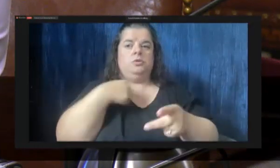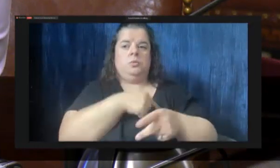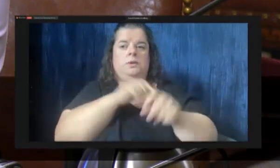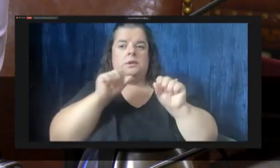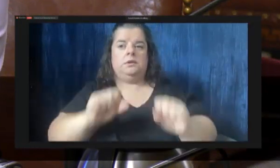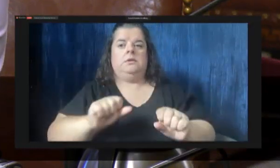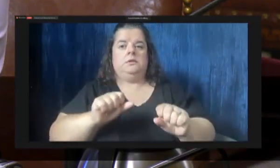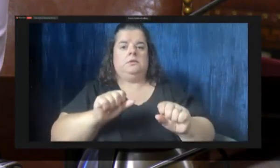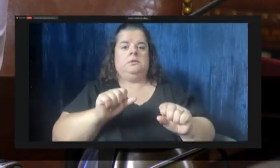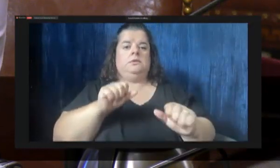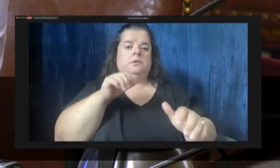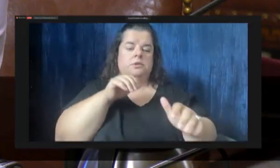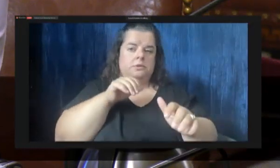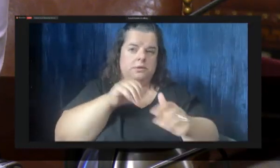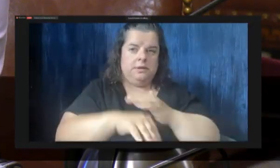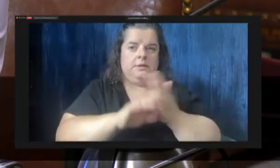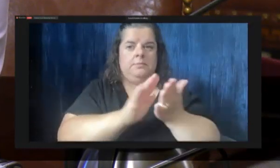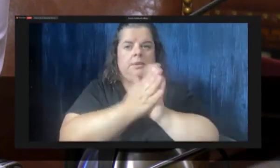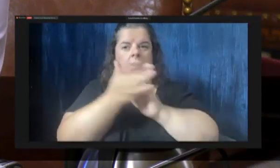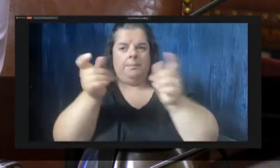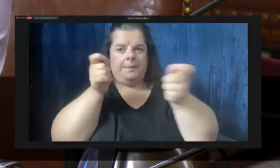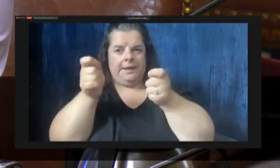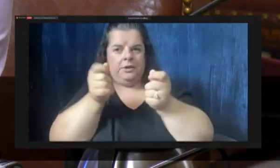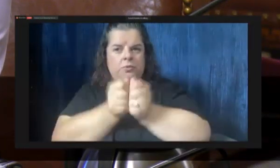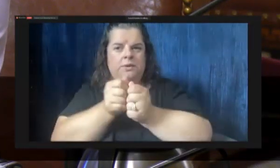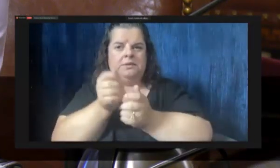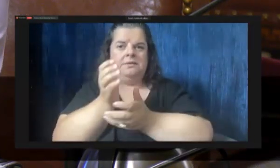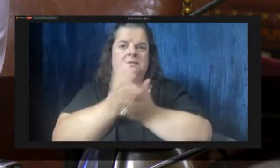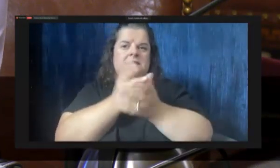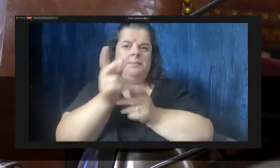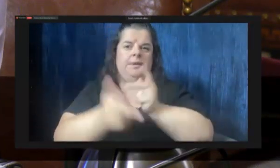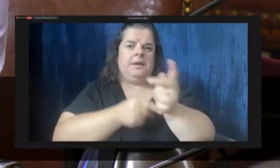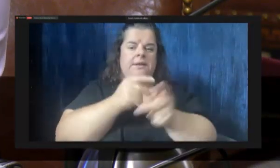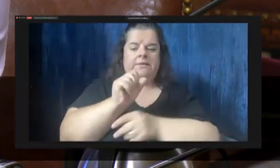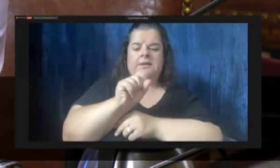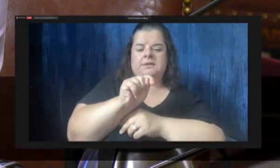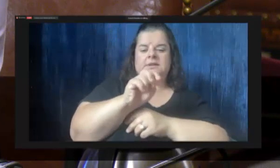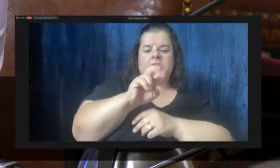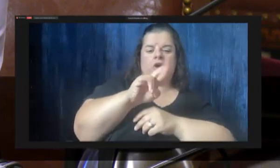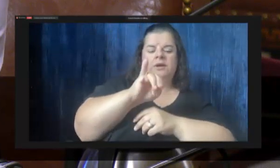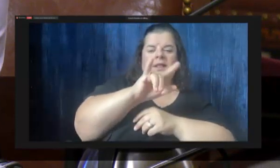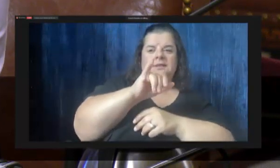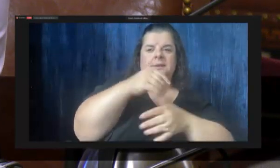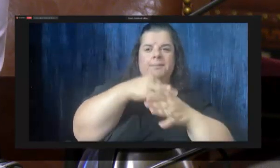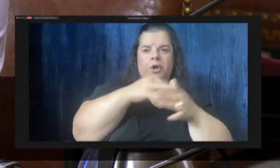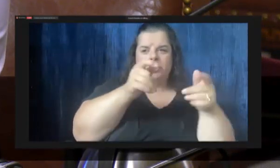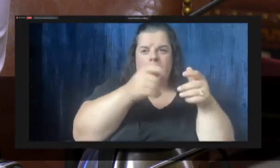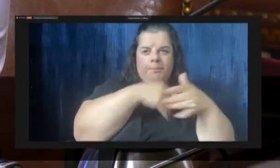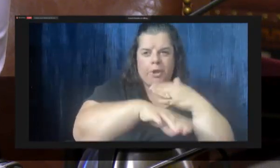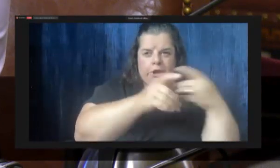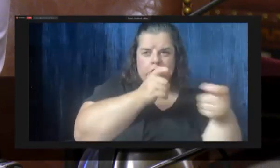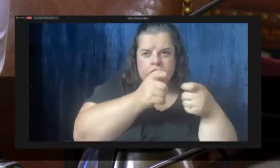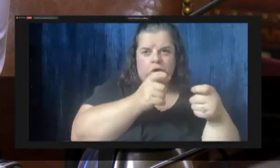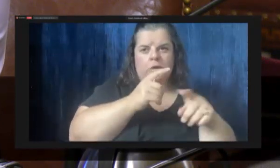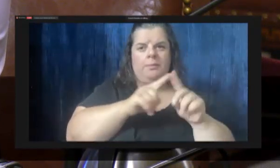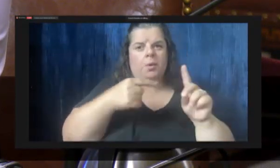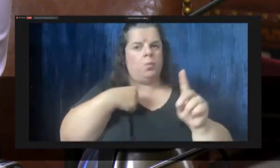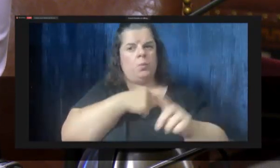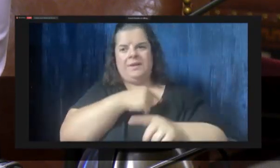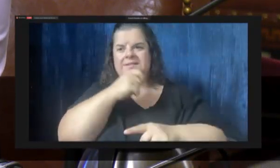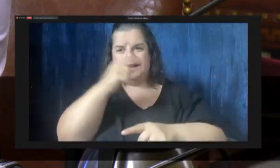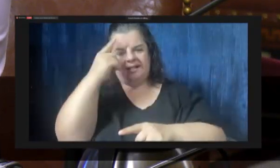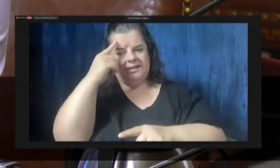into management through some kind of, you know, sterilization or birth control program, but that we did not think we would ever